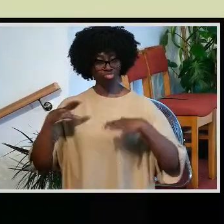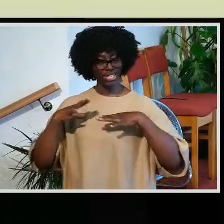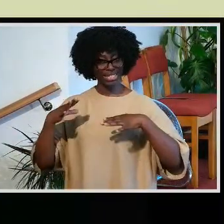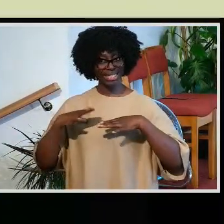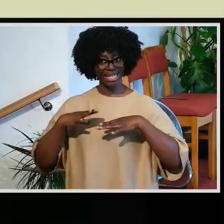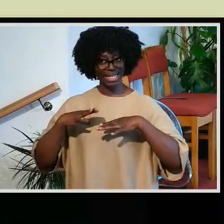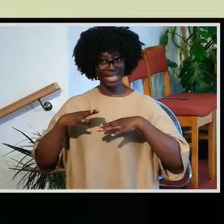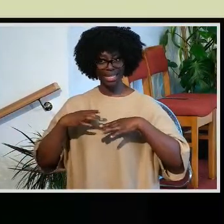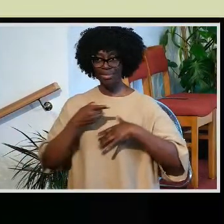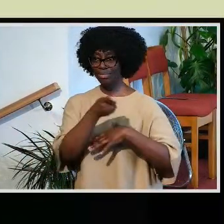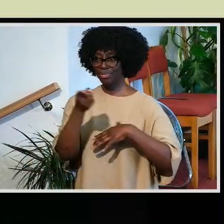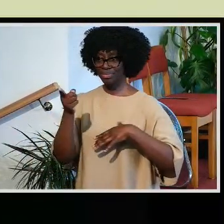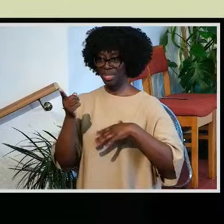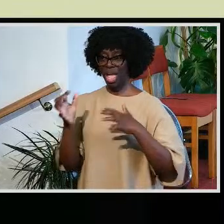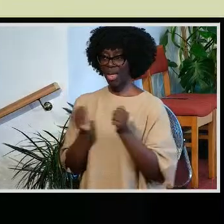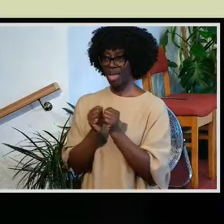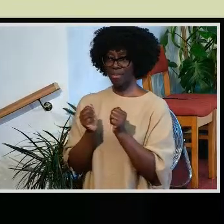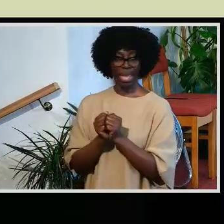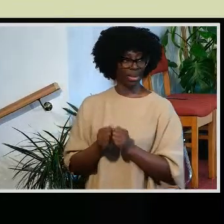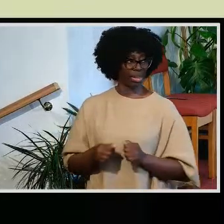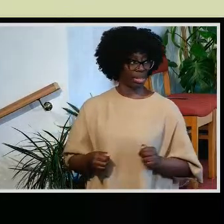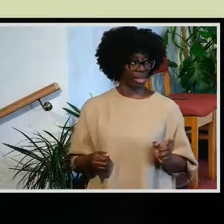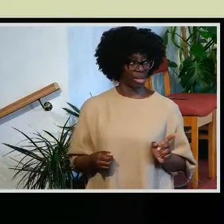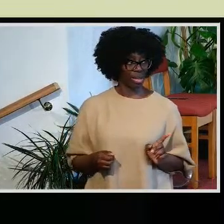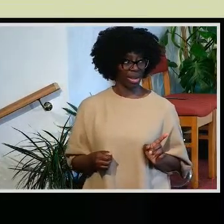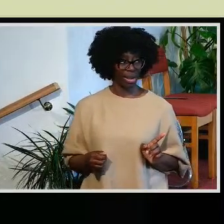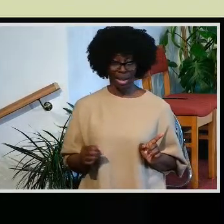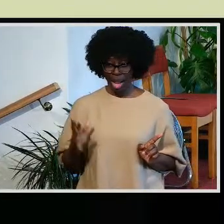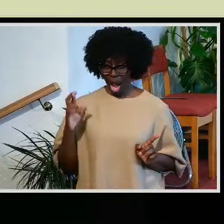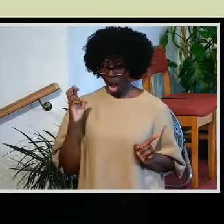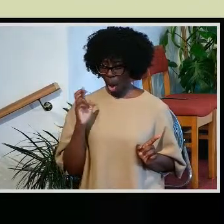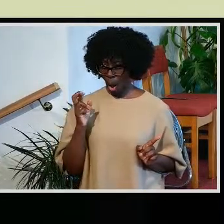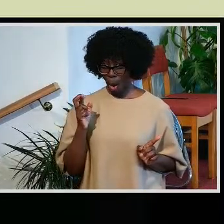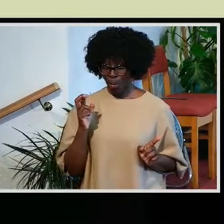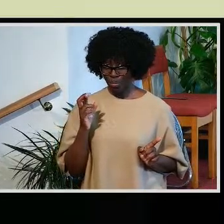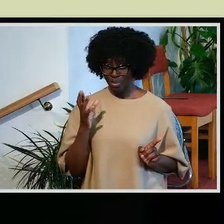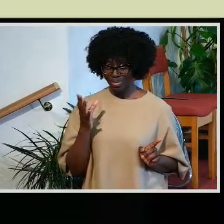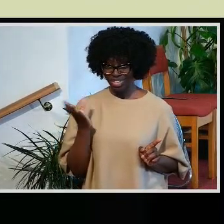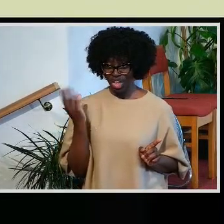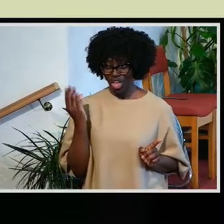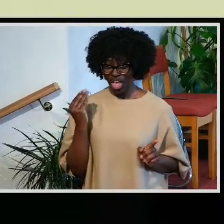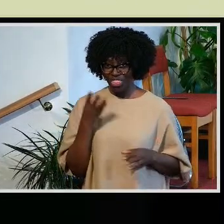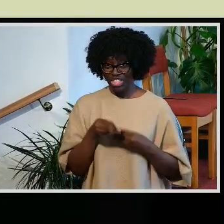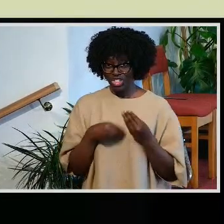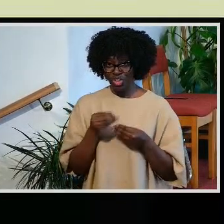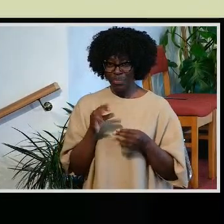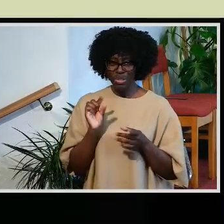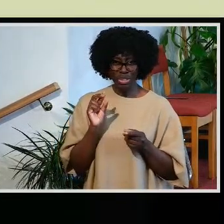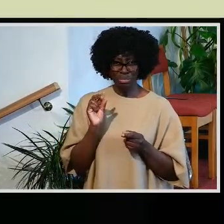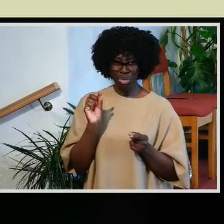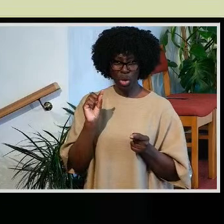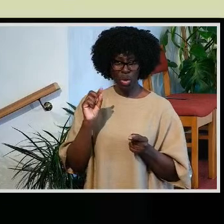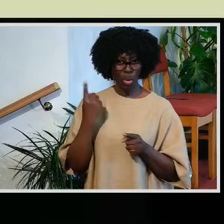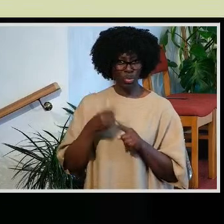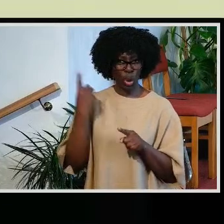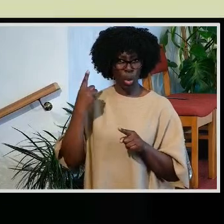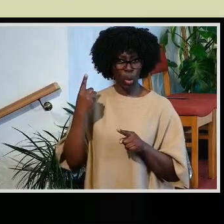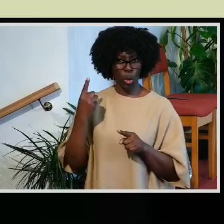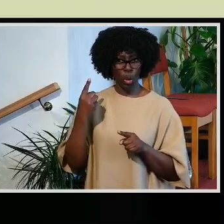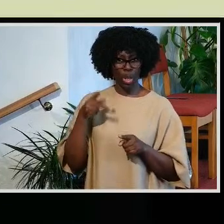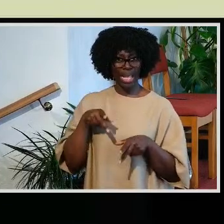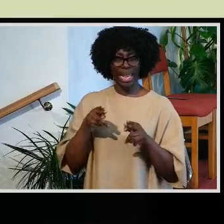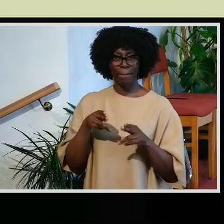Okay, all right. So just, I hope you got the story. So just a little clip. I think this man, if you went to